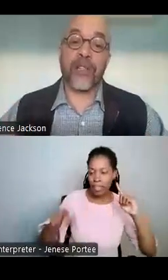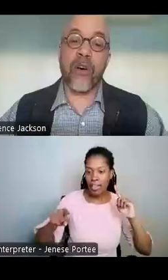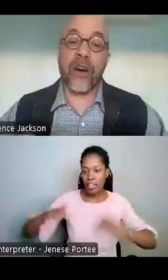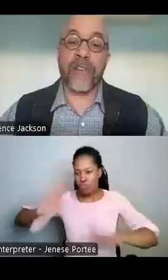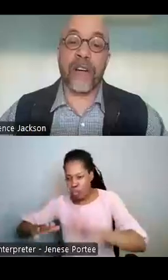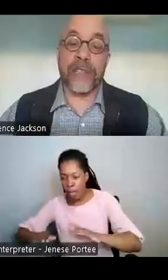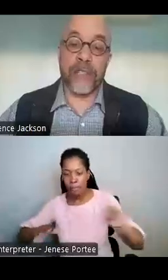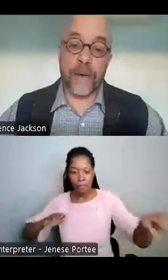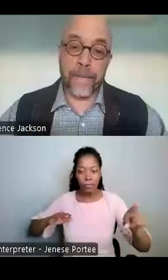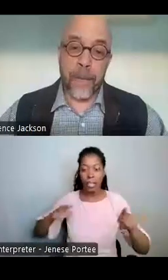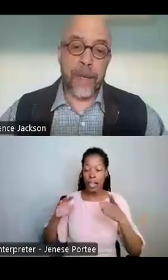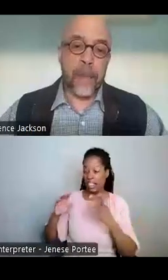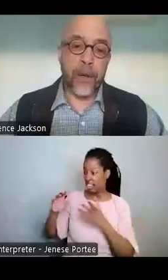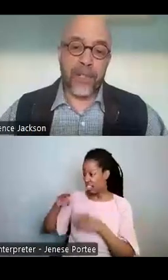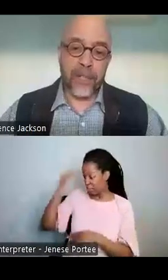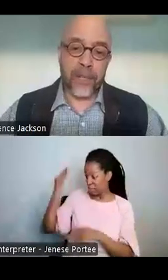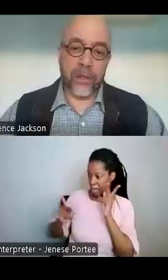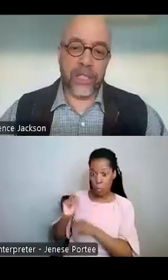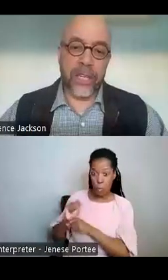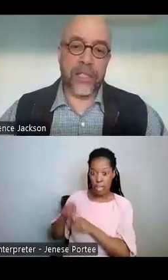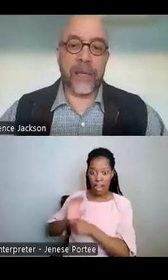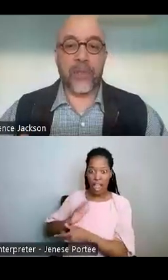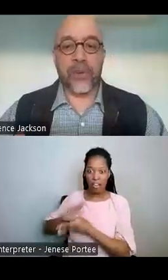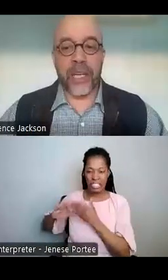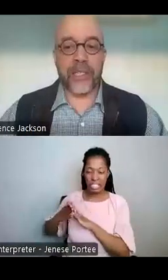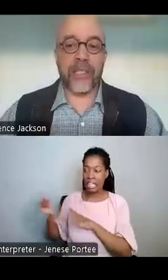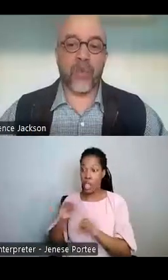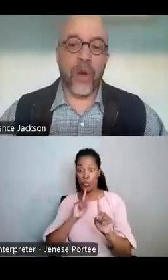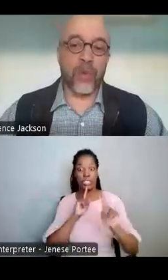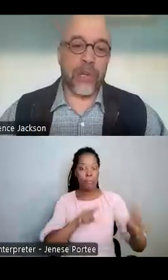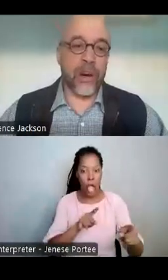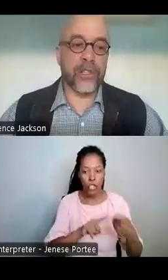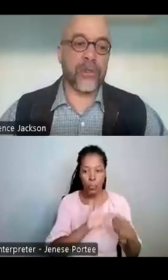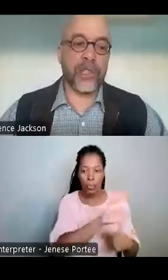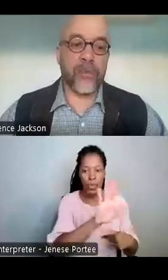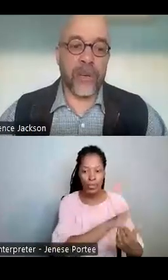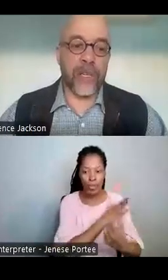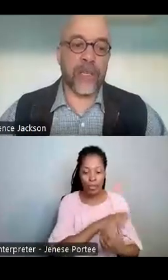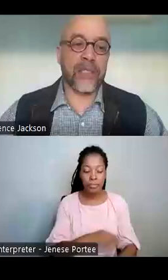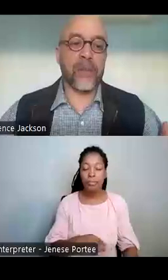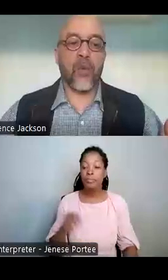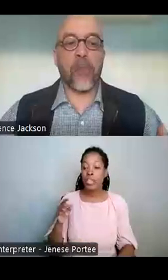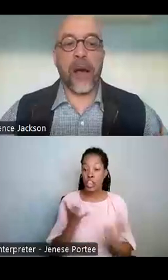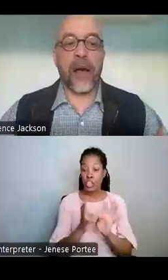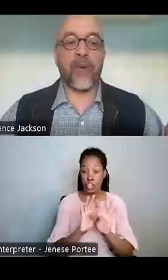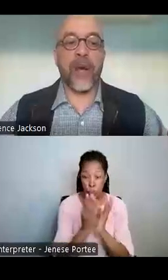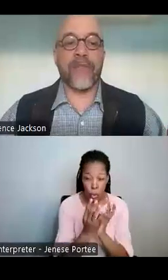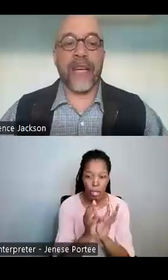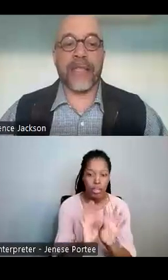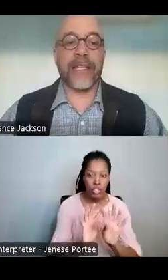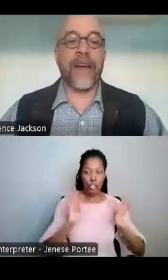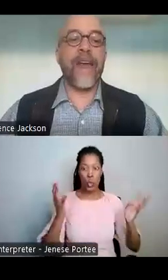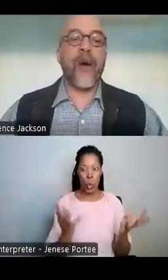to the song of their leader. Most of the circles contained the same sort of dances. One was larger, in which a ring of a dozen women walked by way